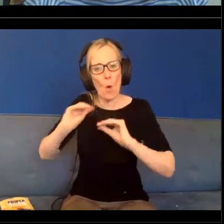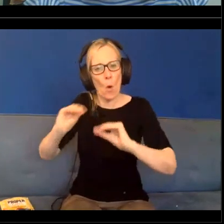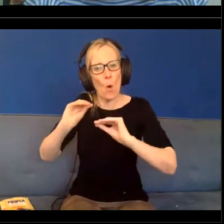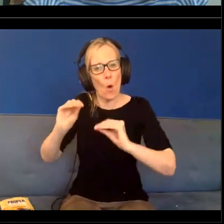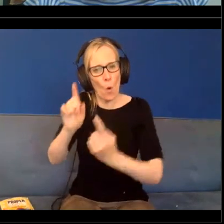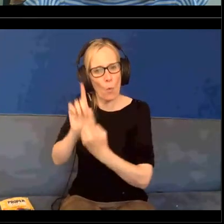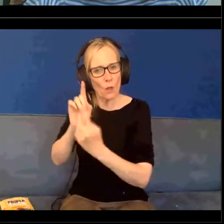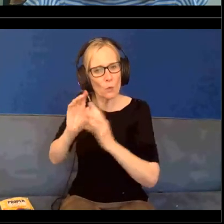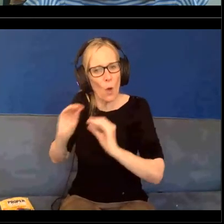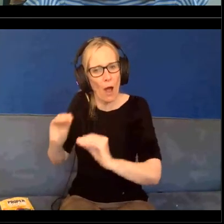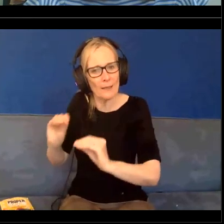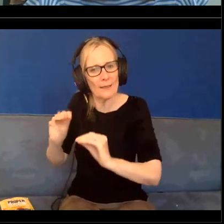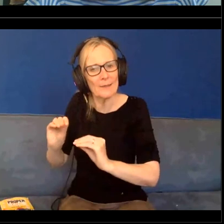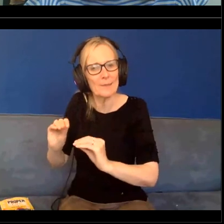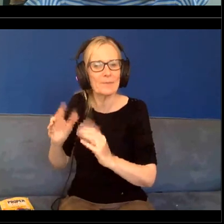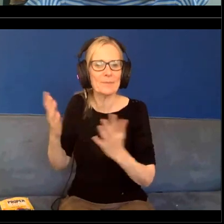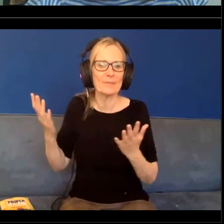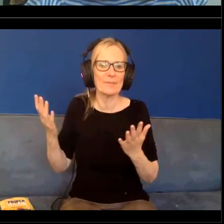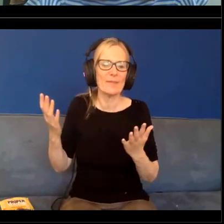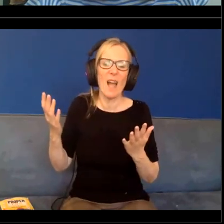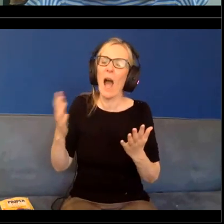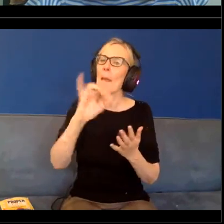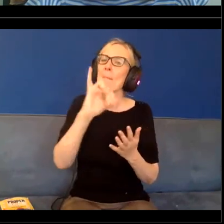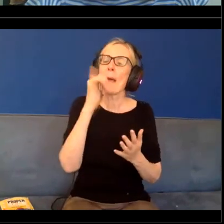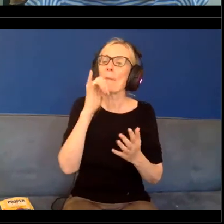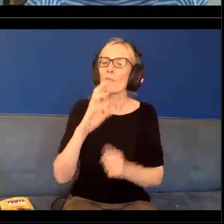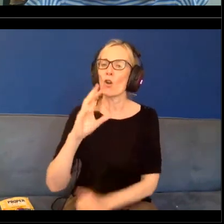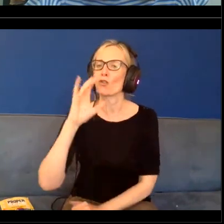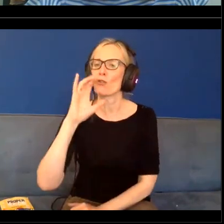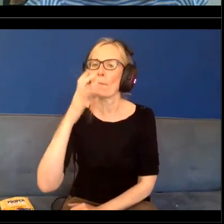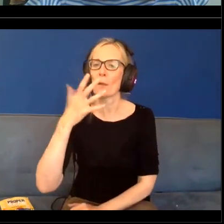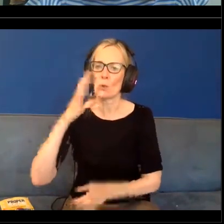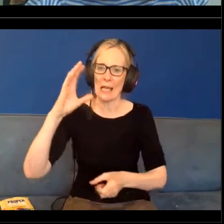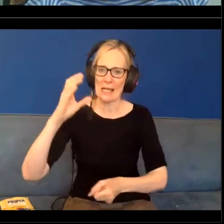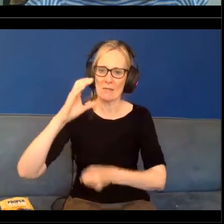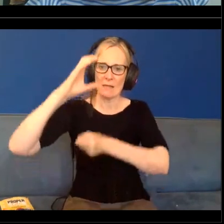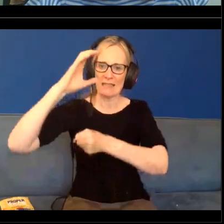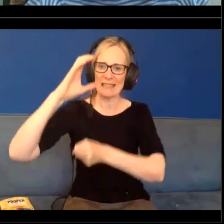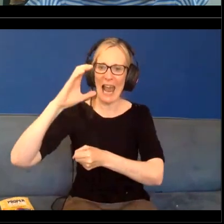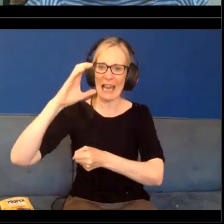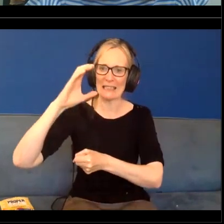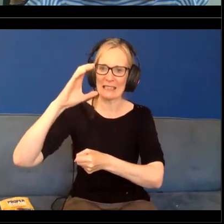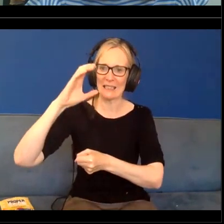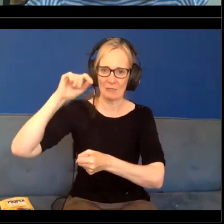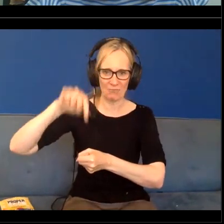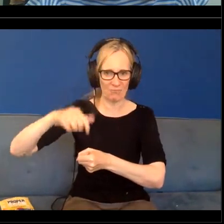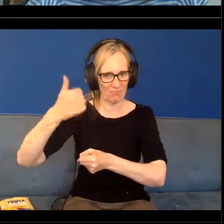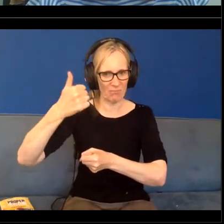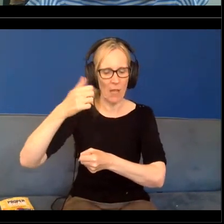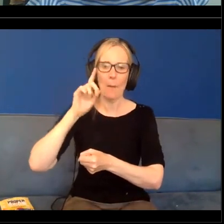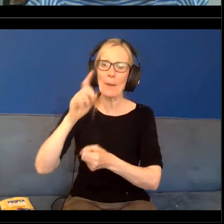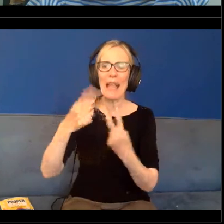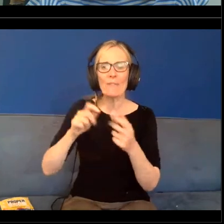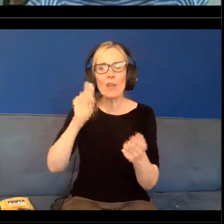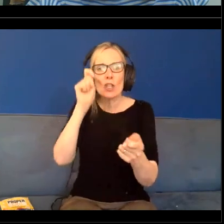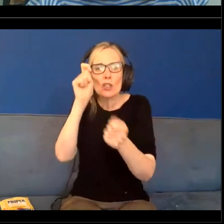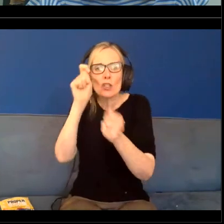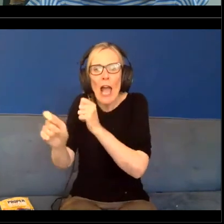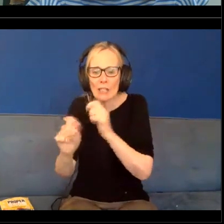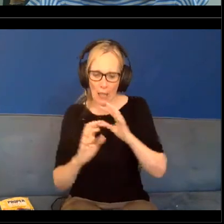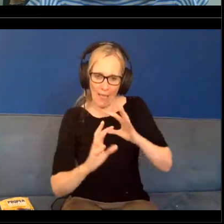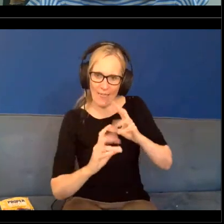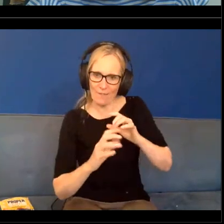a supportive stand on a trumpet or something, then the child or the adult can probably just fall